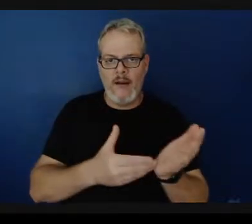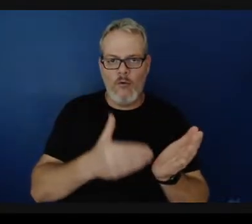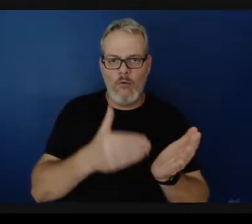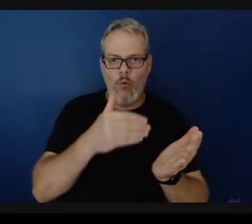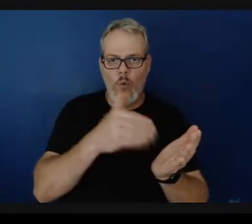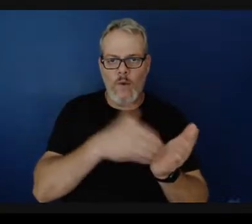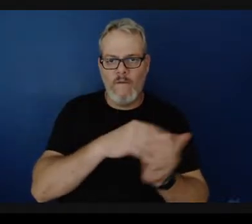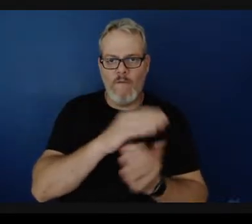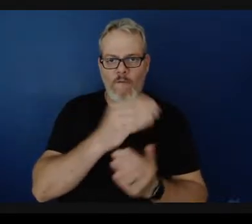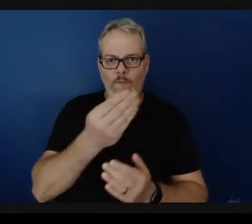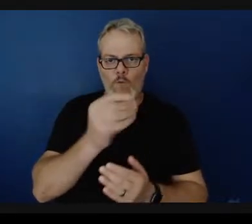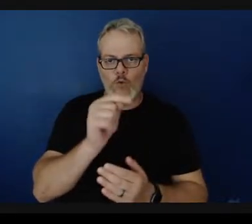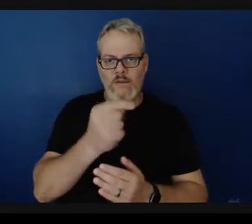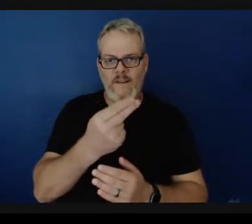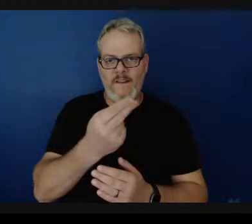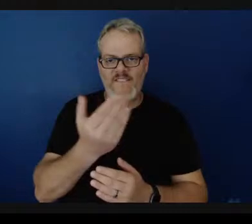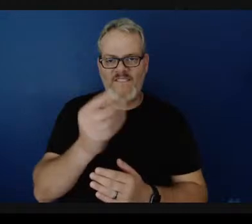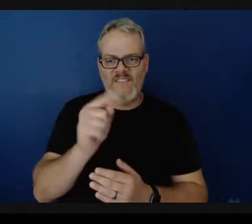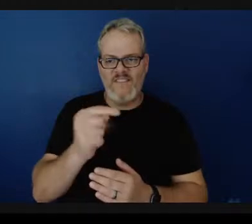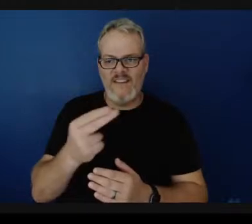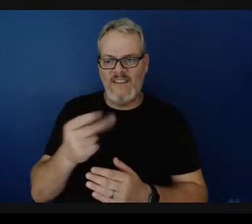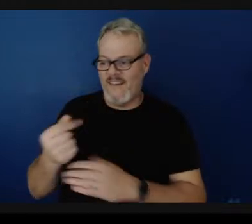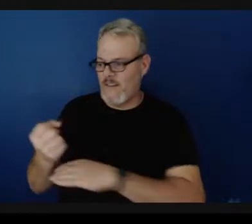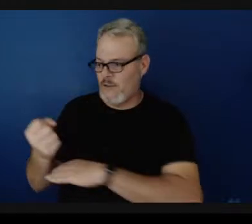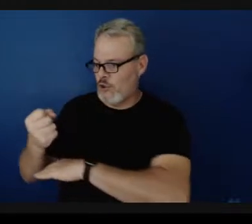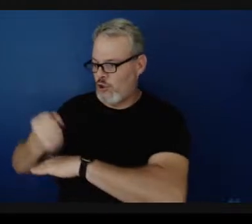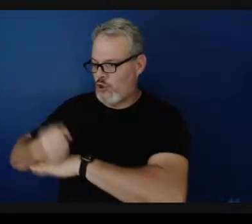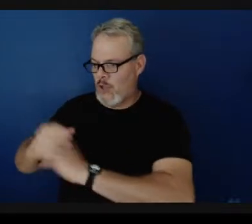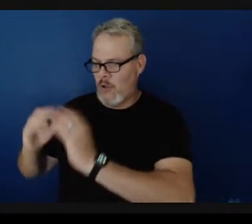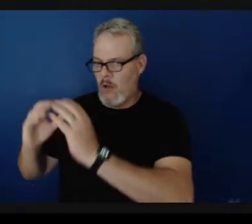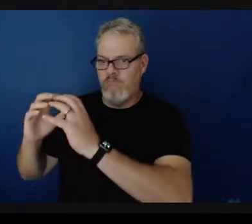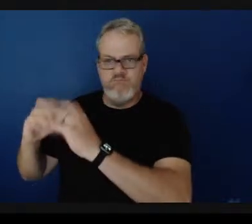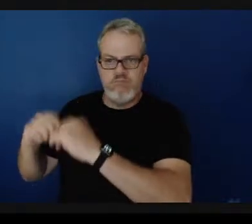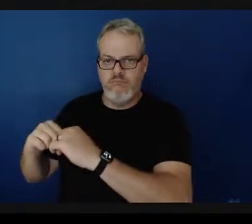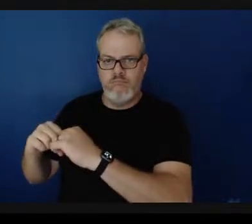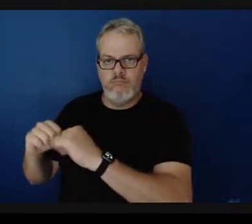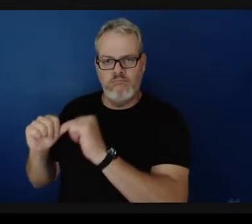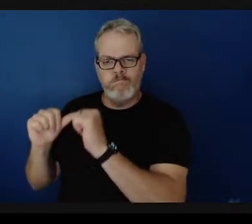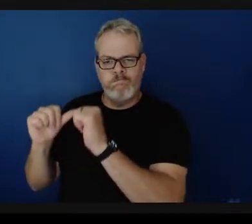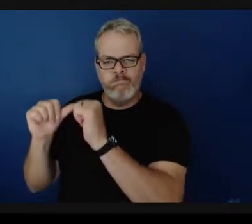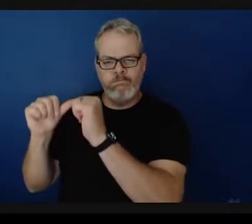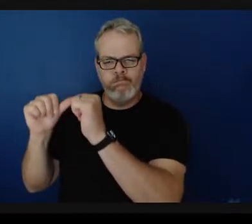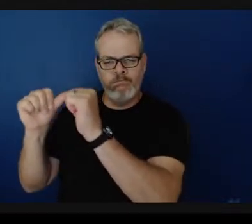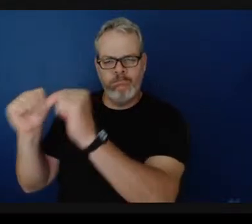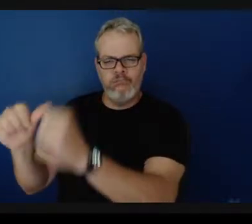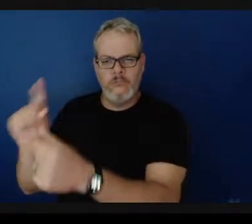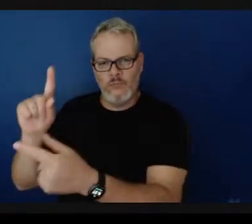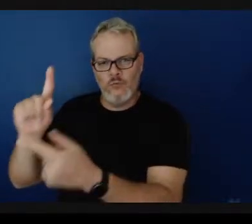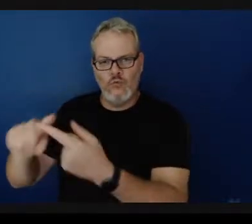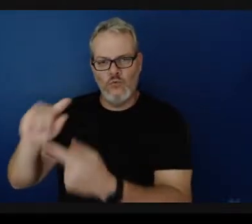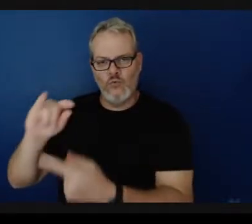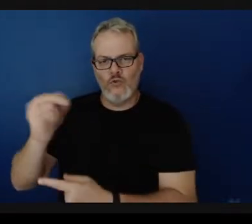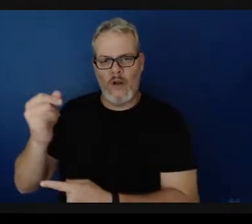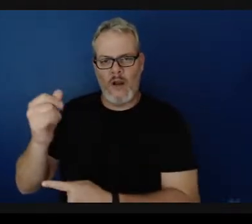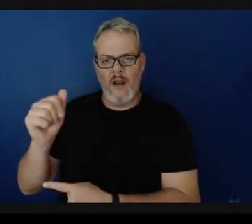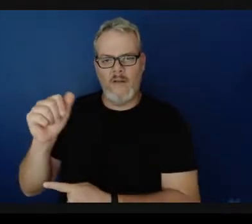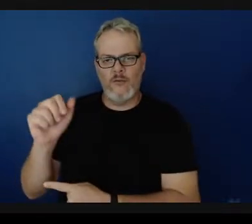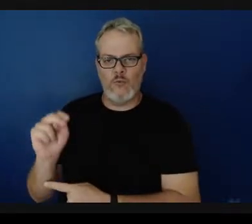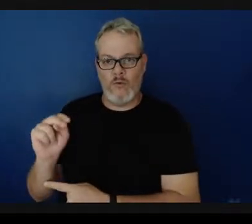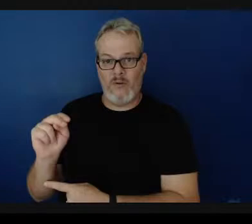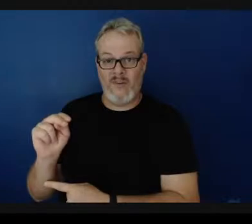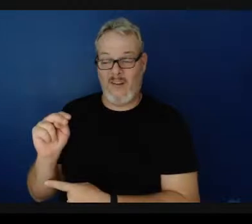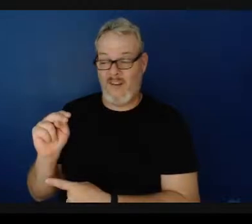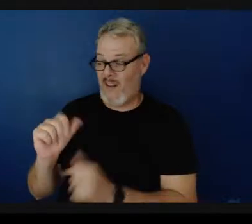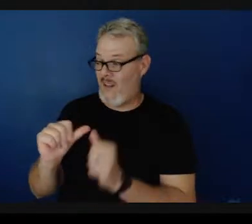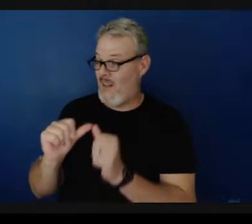shuts off all the way for about 3.5 weeks before it pops back up in January. And that goes